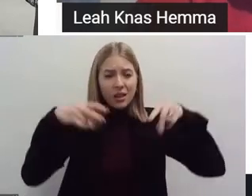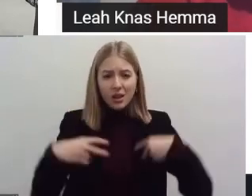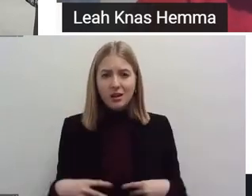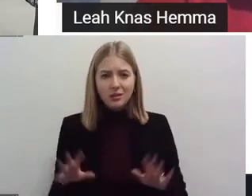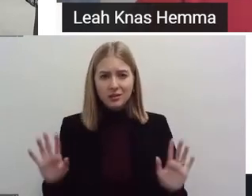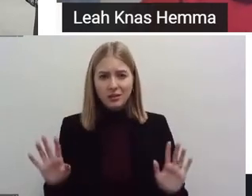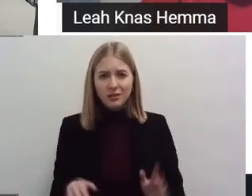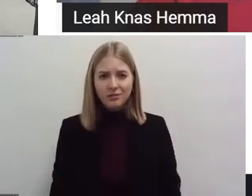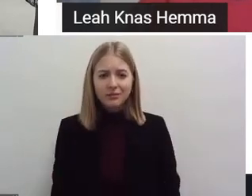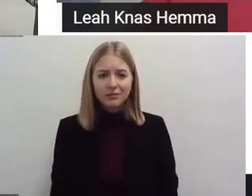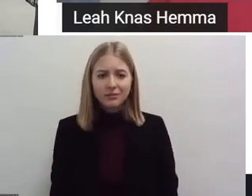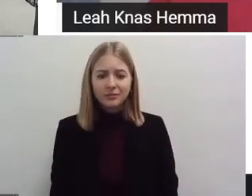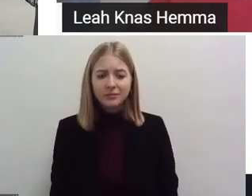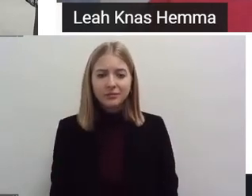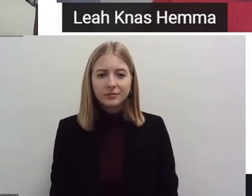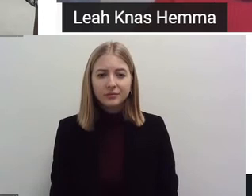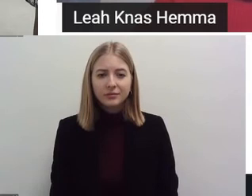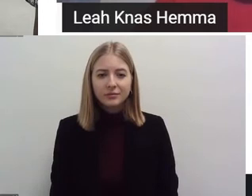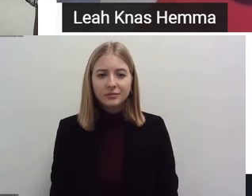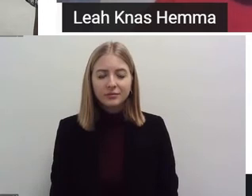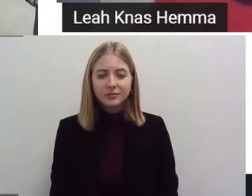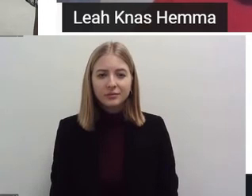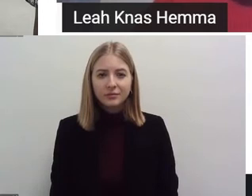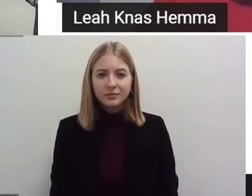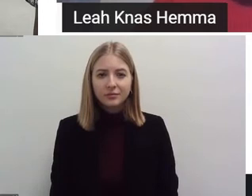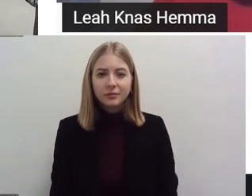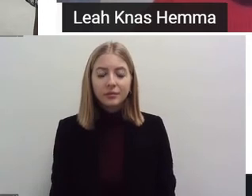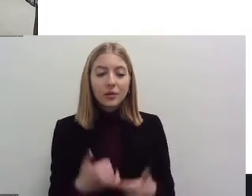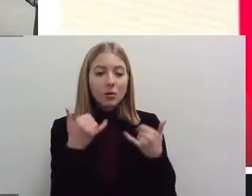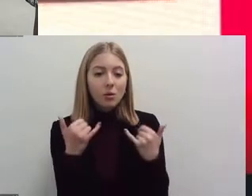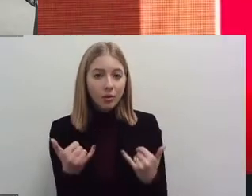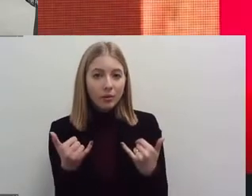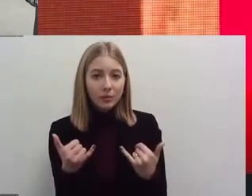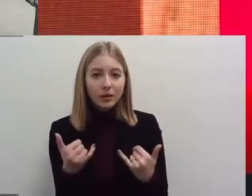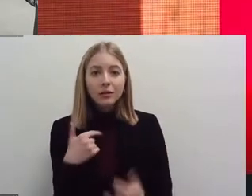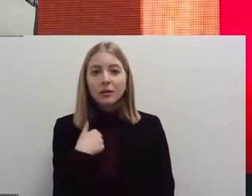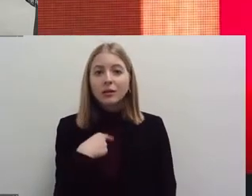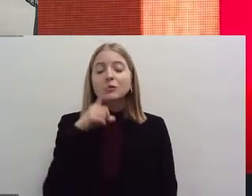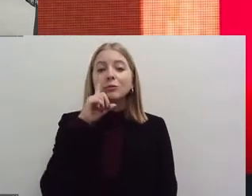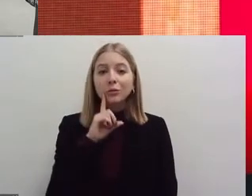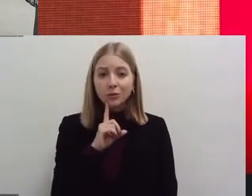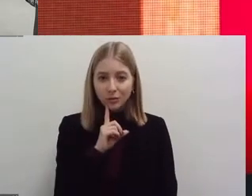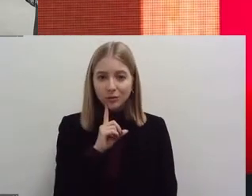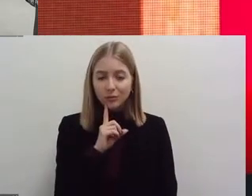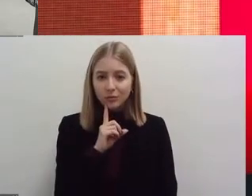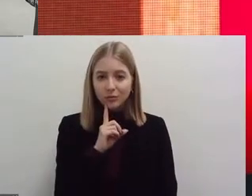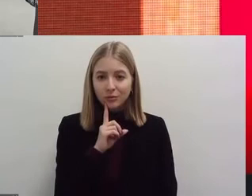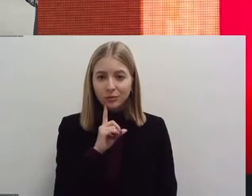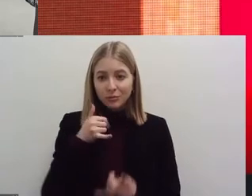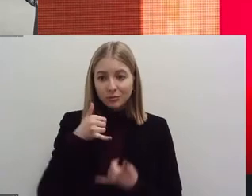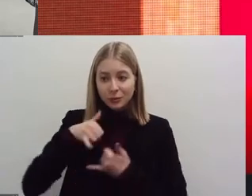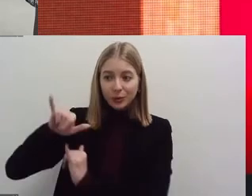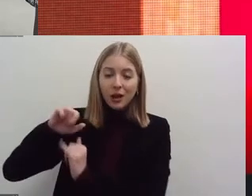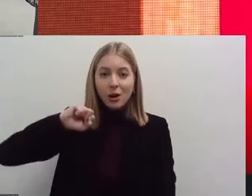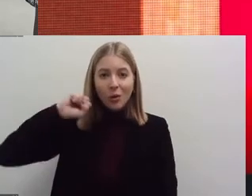panel discussion. Now, I would like to turn to my colleague on stage, actually here physically